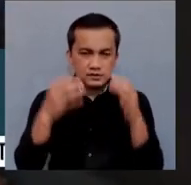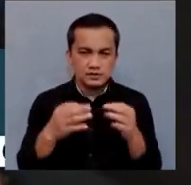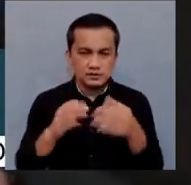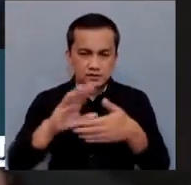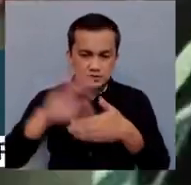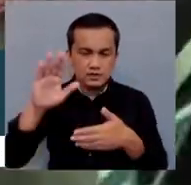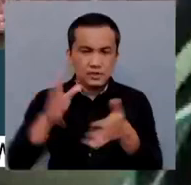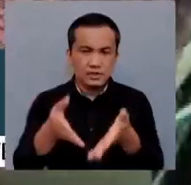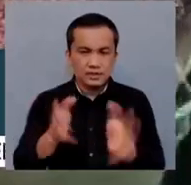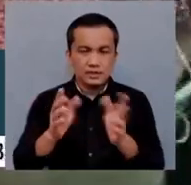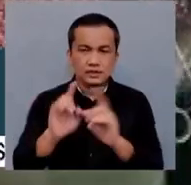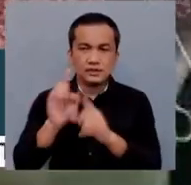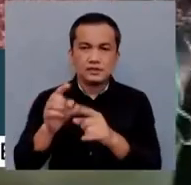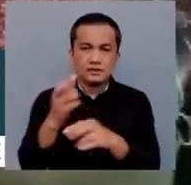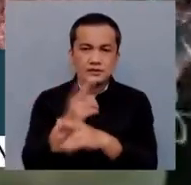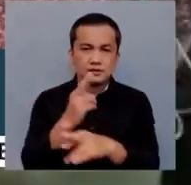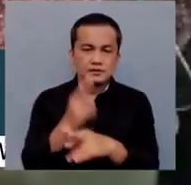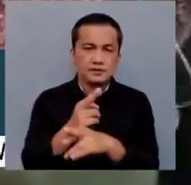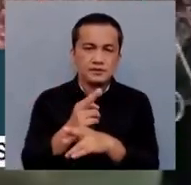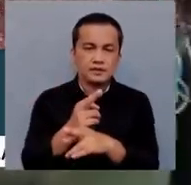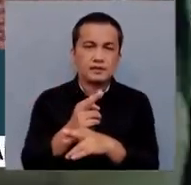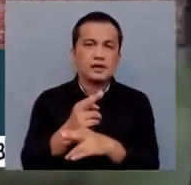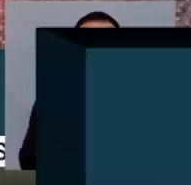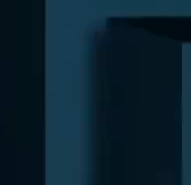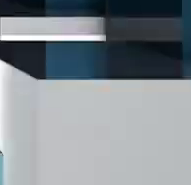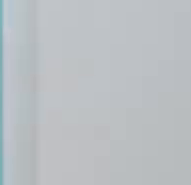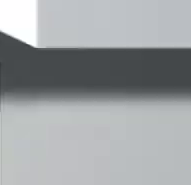allowed to attend regular palace briefings.